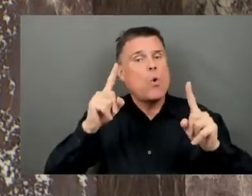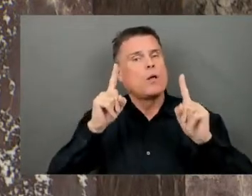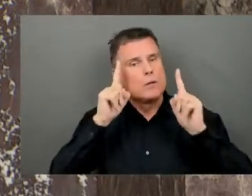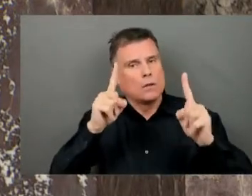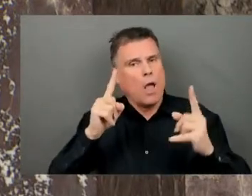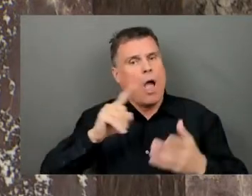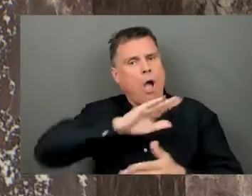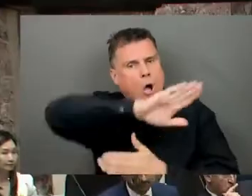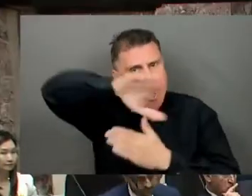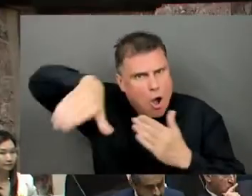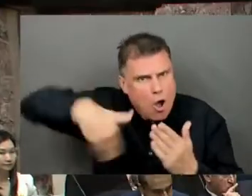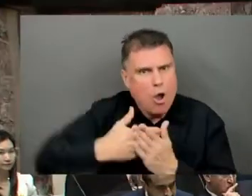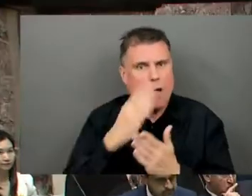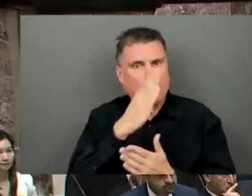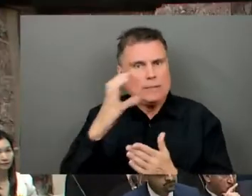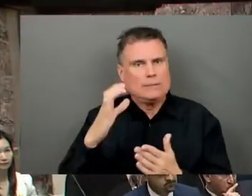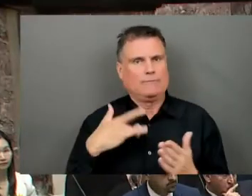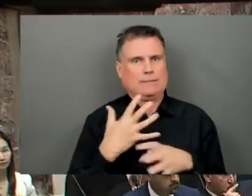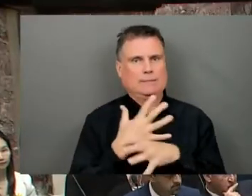important work.